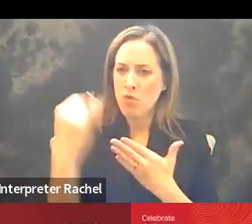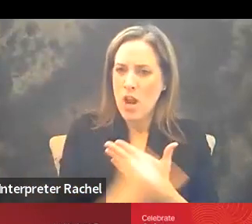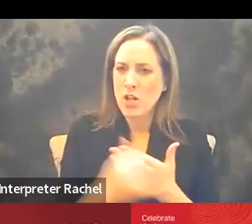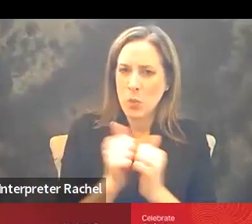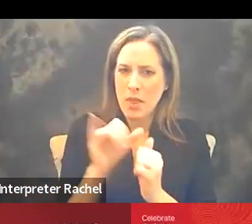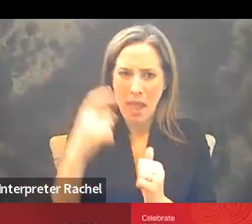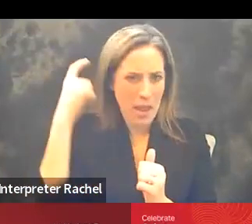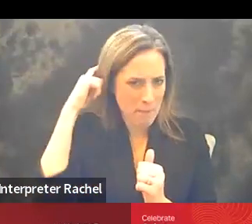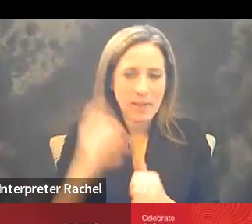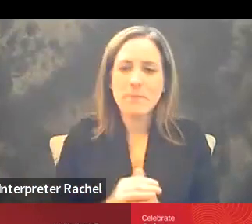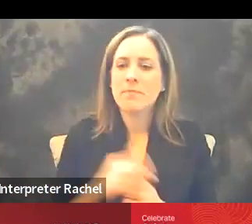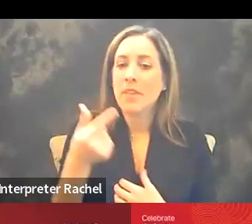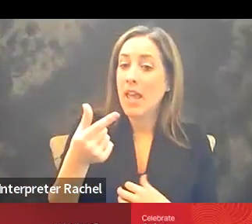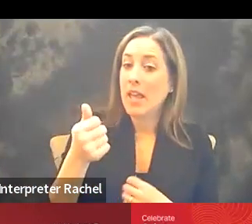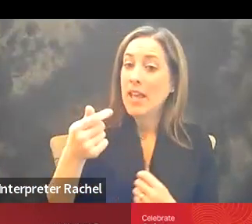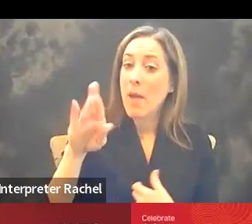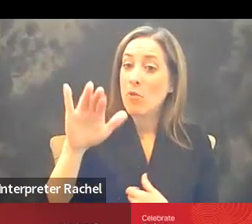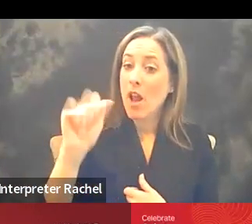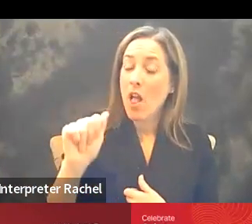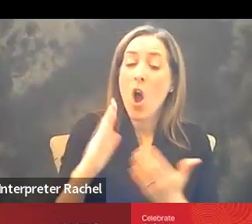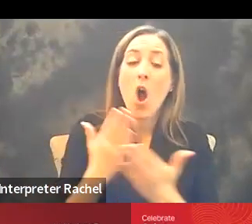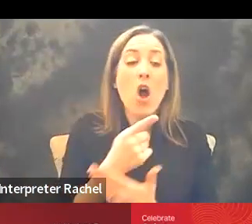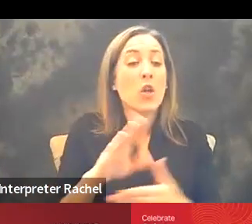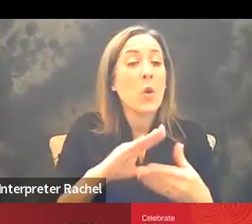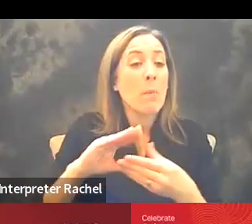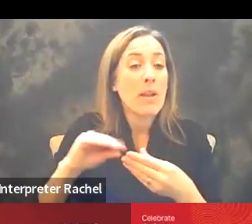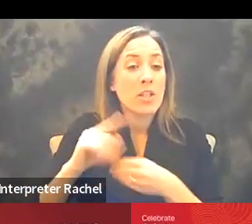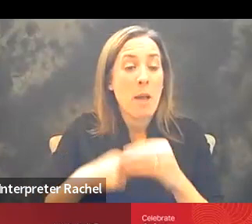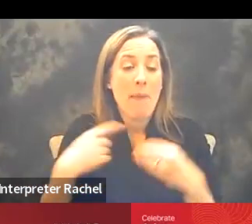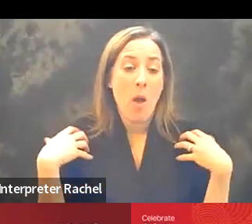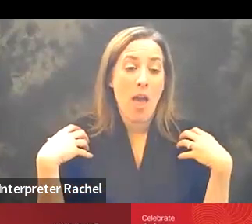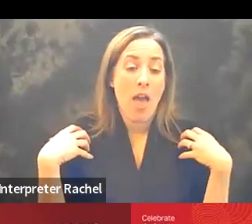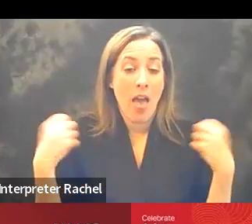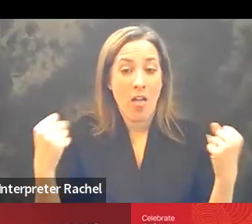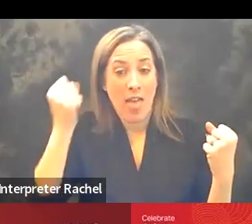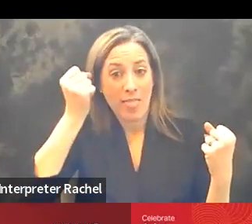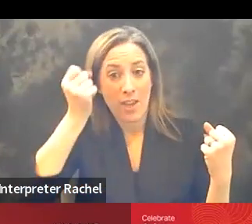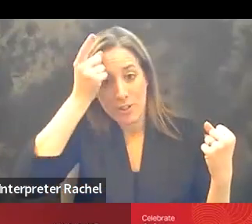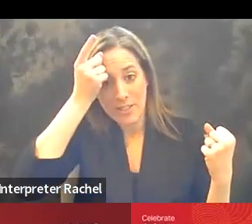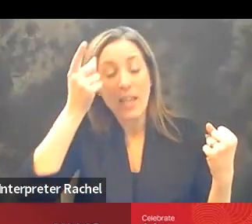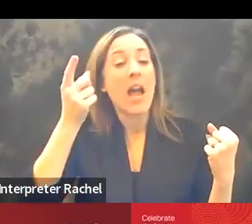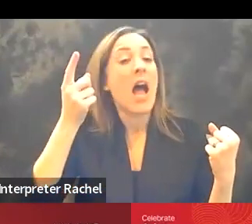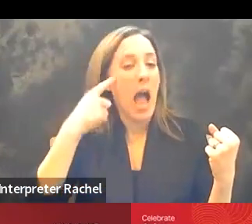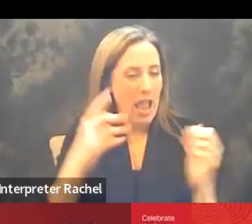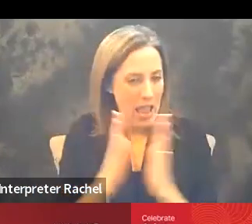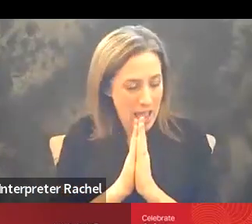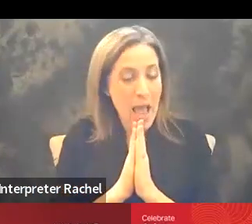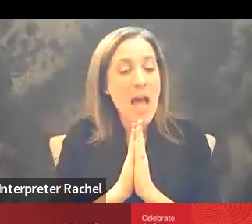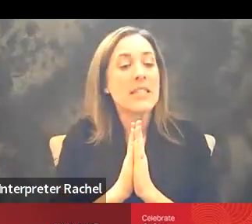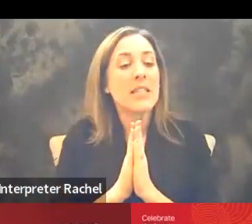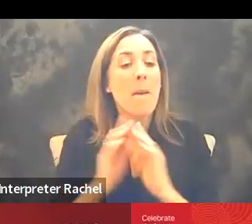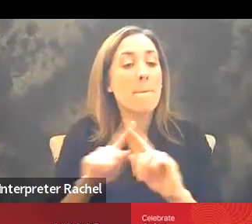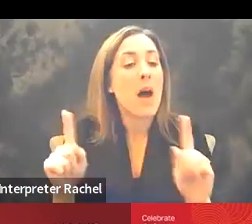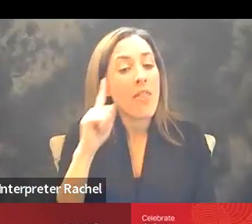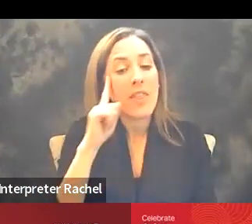It's very interesting that you mentioned that, and all of you mentioned the wonderful role of health literacy, which of course I asked about. But I think, you know, something that